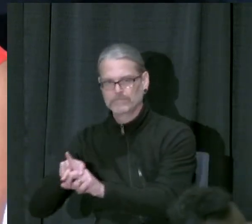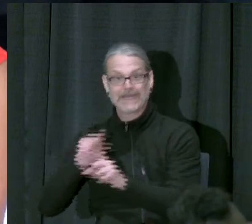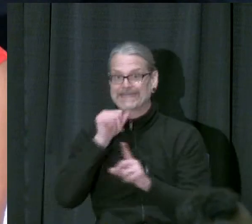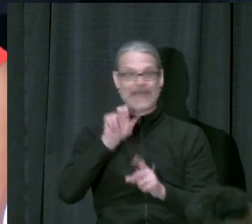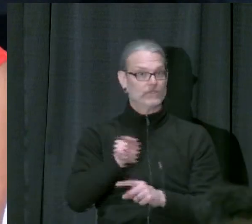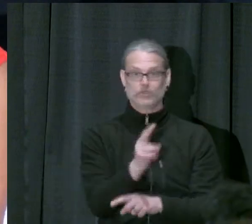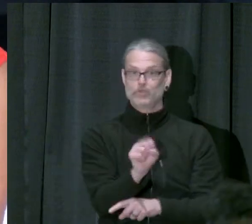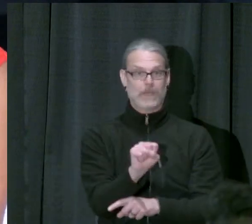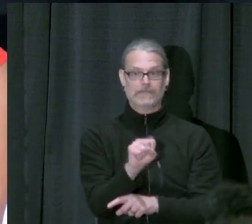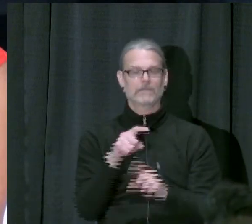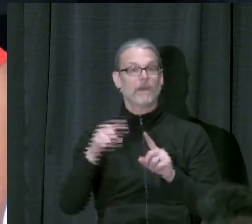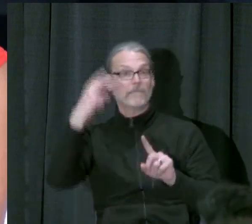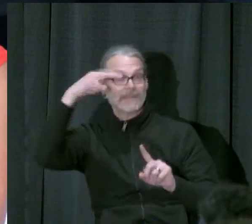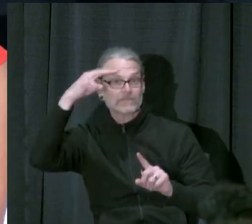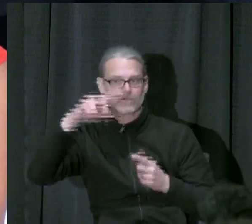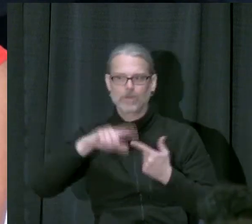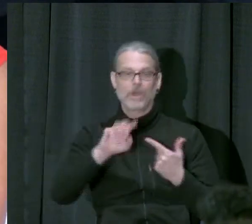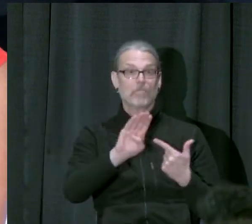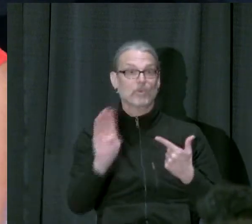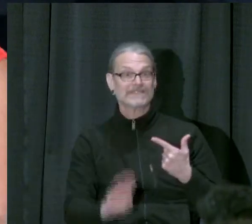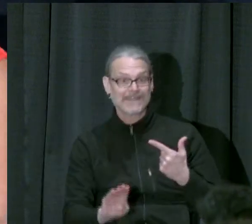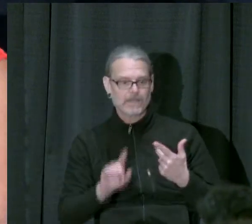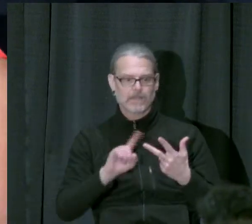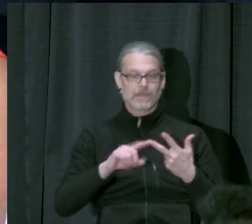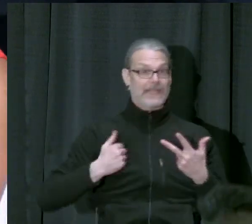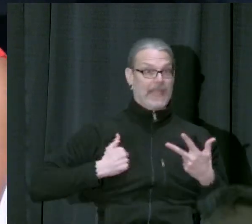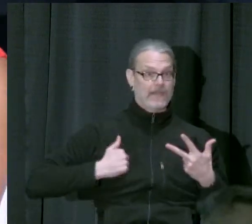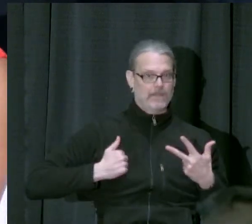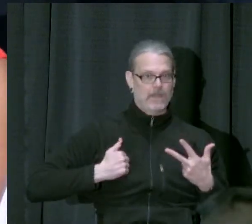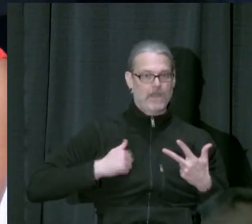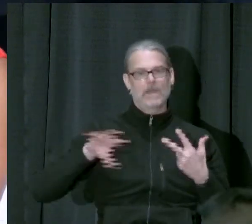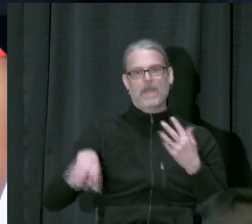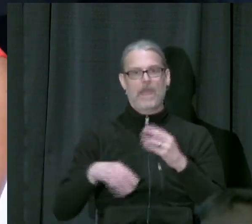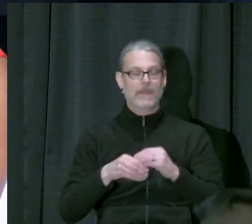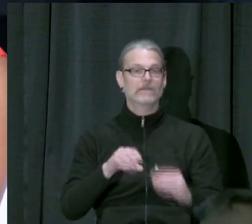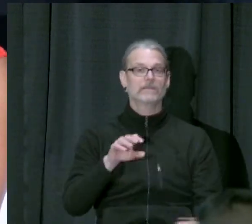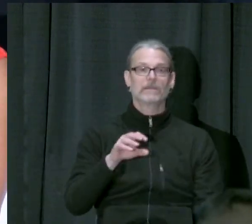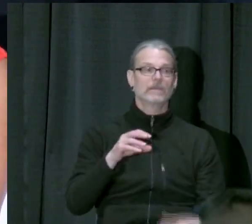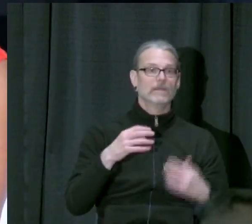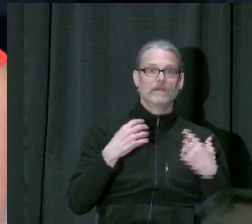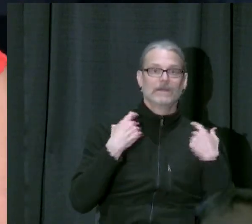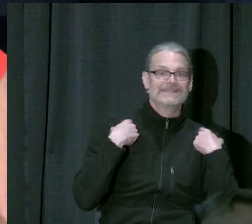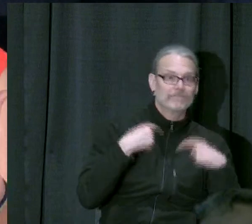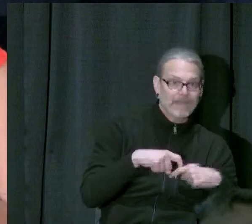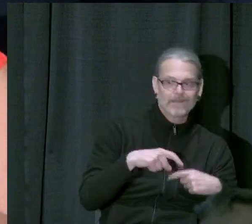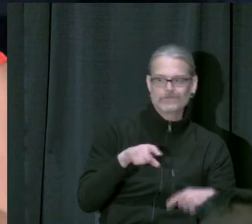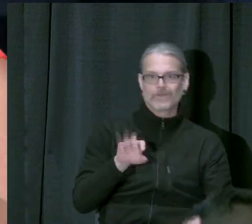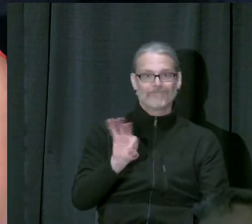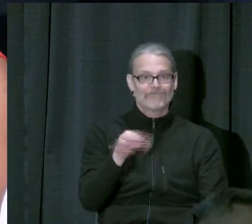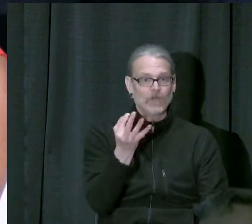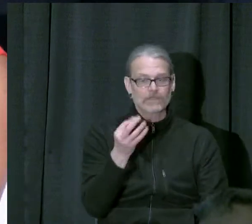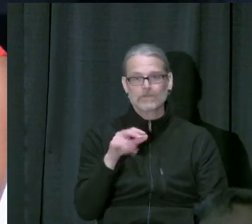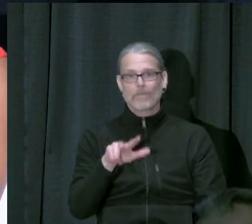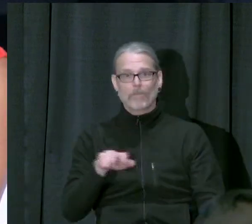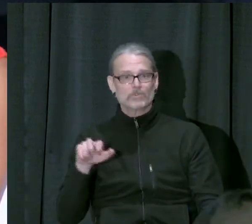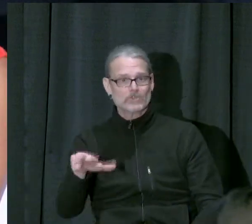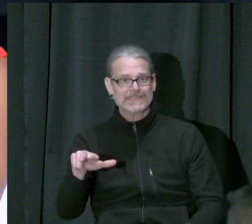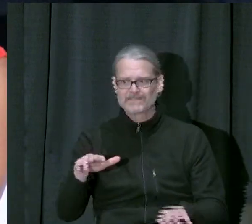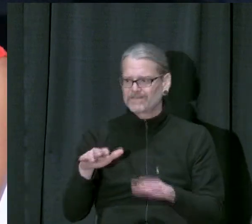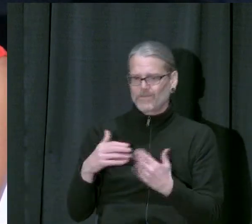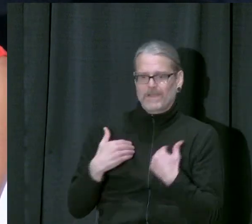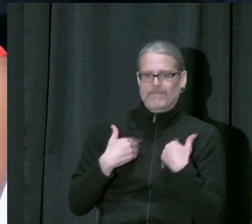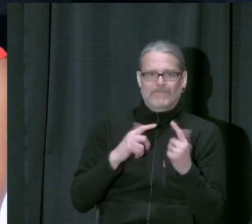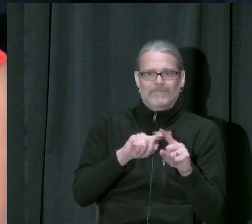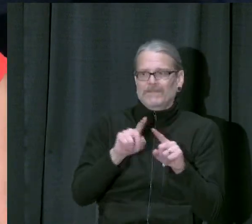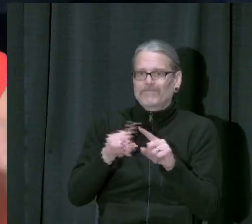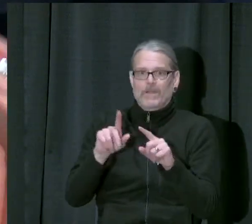to Mexico, Brazil, and Canada, and then added Spanish, French, Portuguese. So we're always exploring and seeing where our customers are and where we